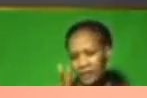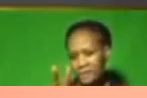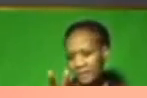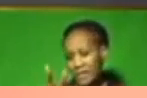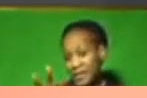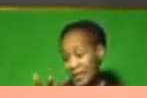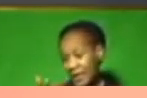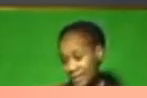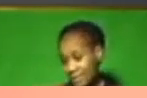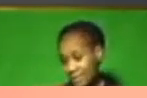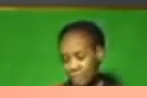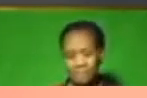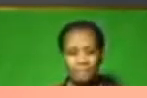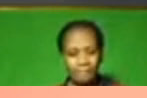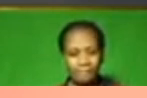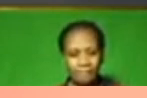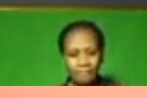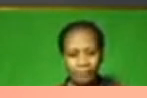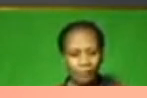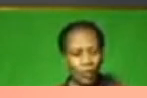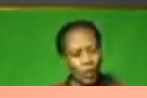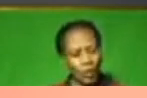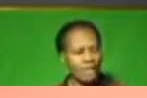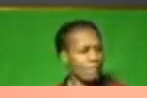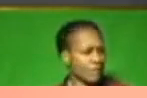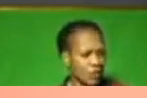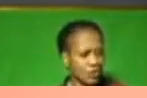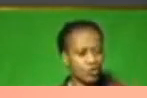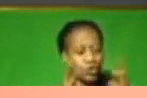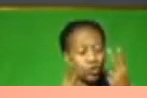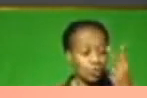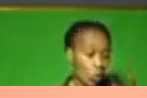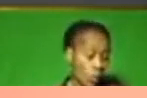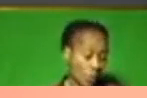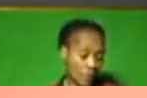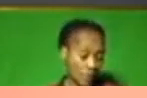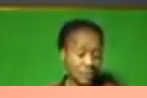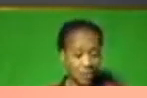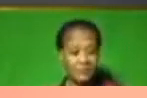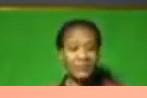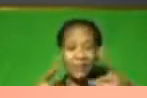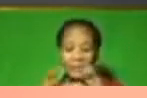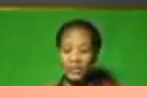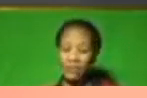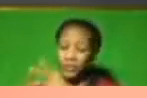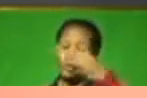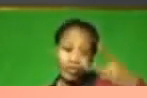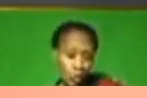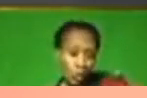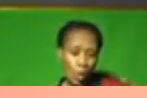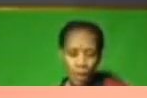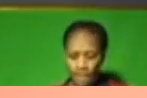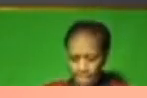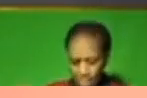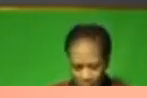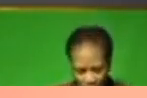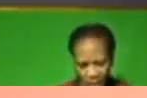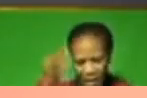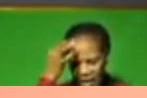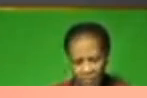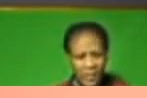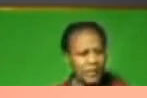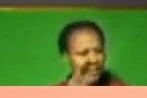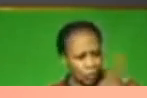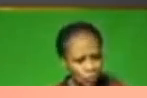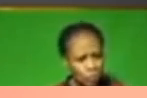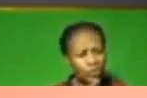femicide. We have held 2 presidential summits to bring together government, civil